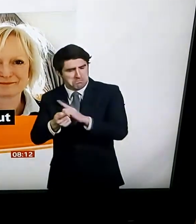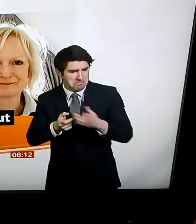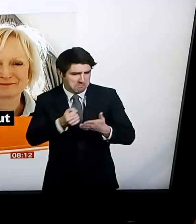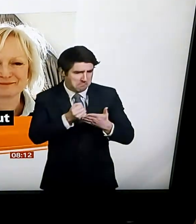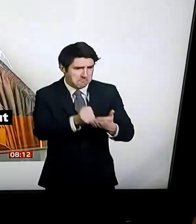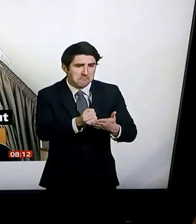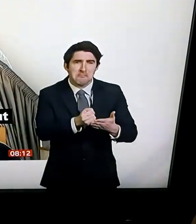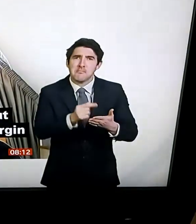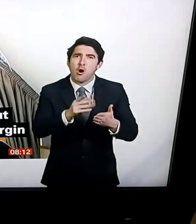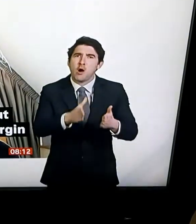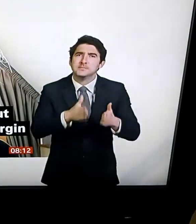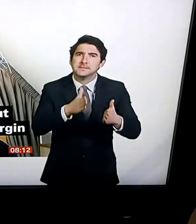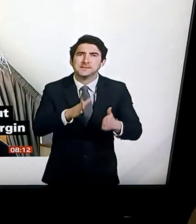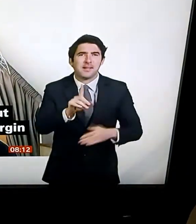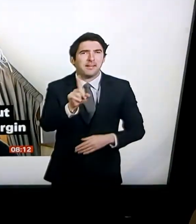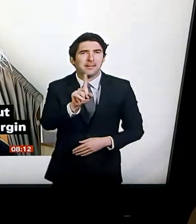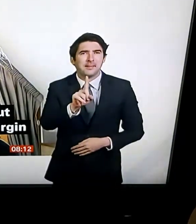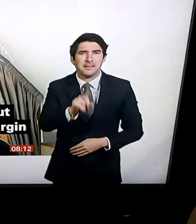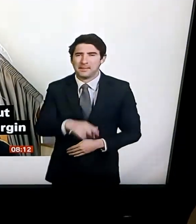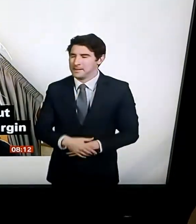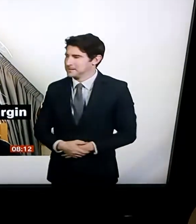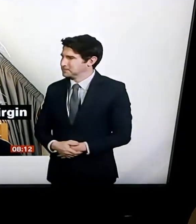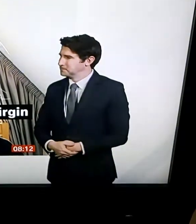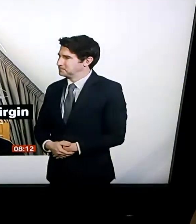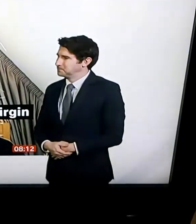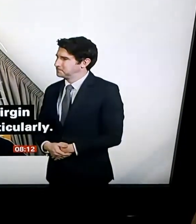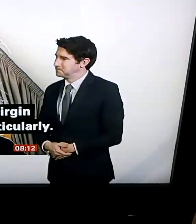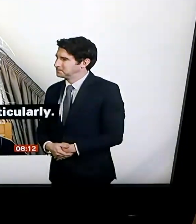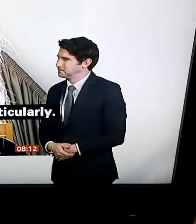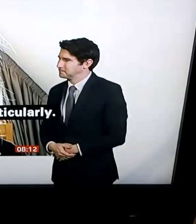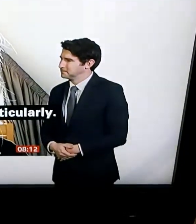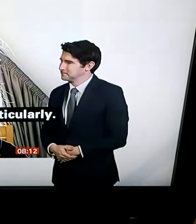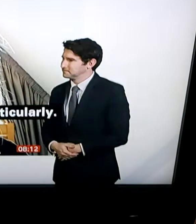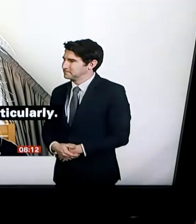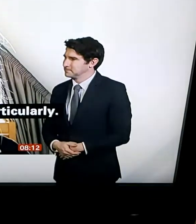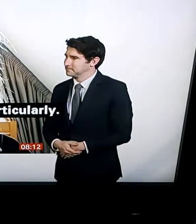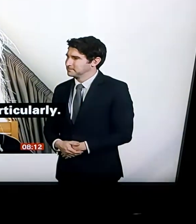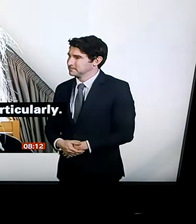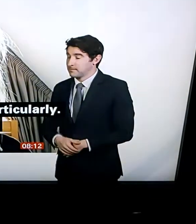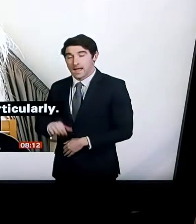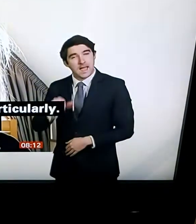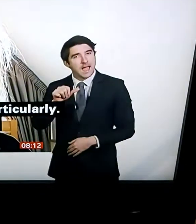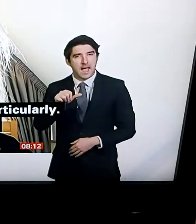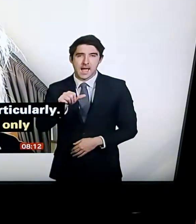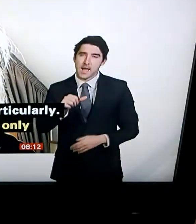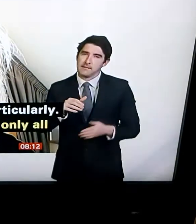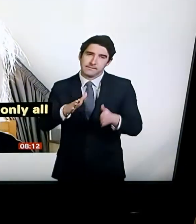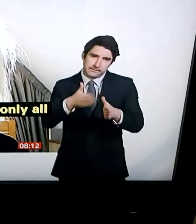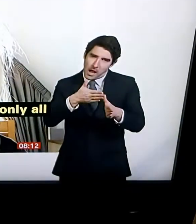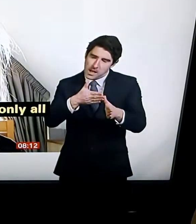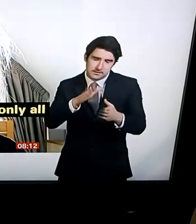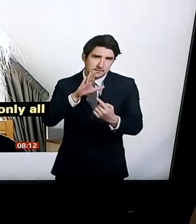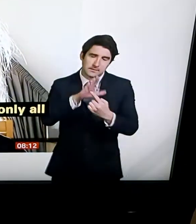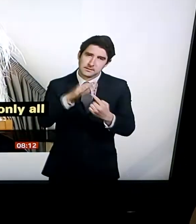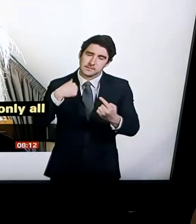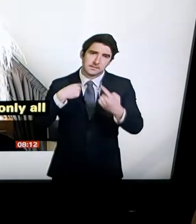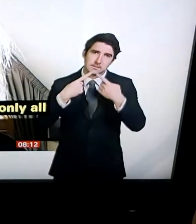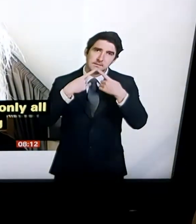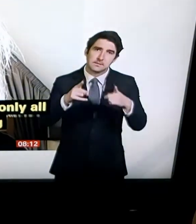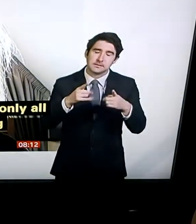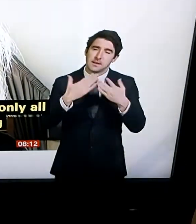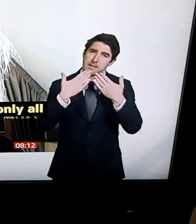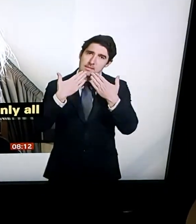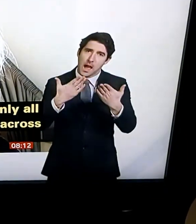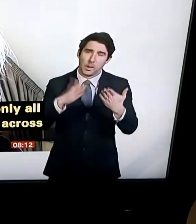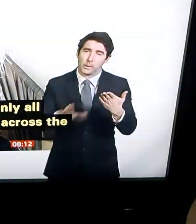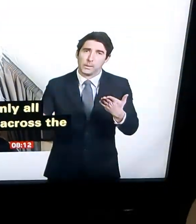particularly. Well, I'm very, very grateful for not only all of our NHS staff working across the whole of England, the whole of